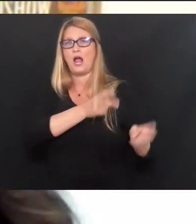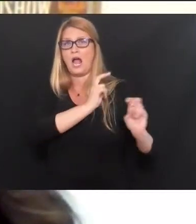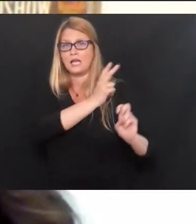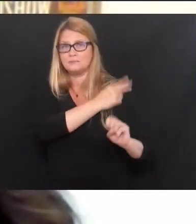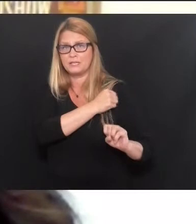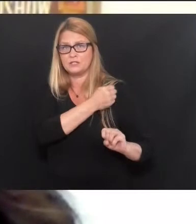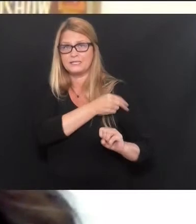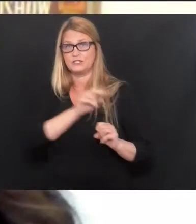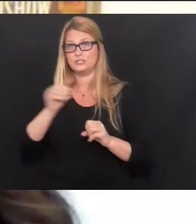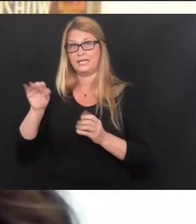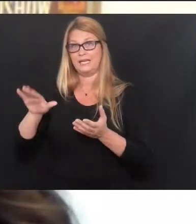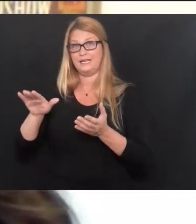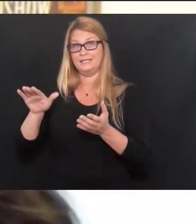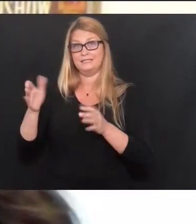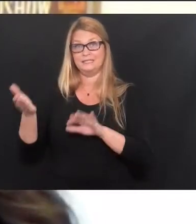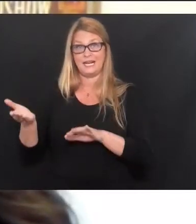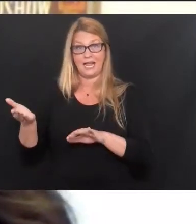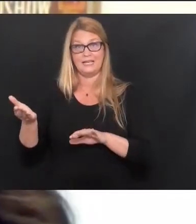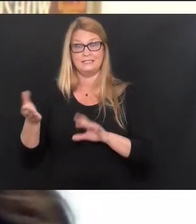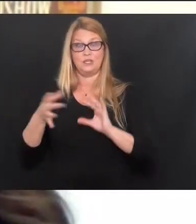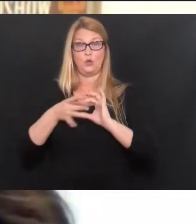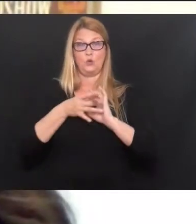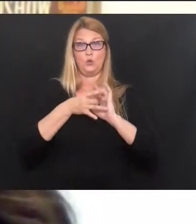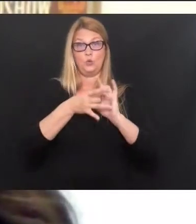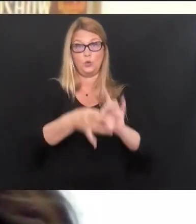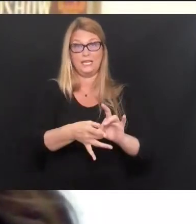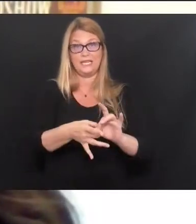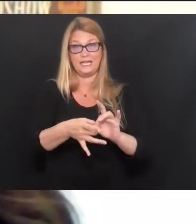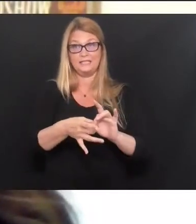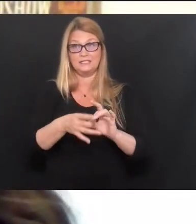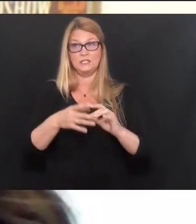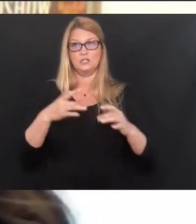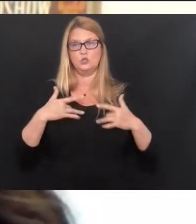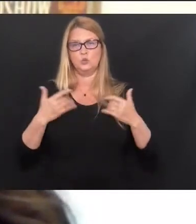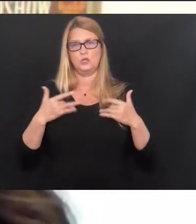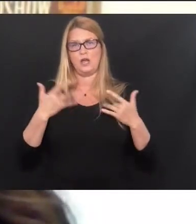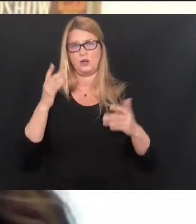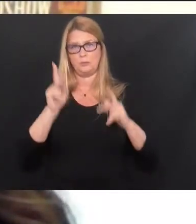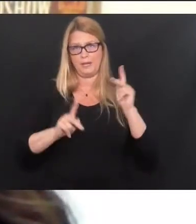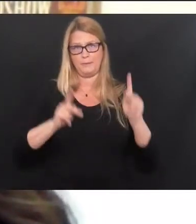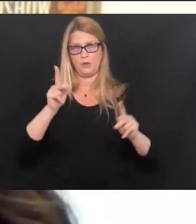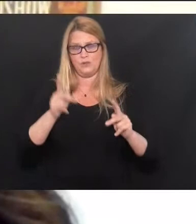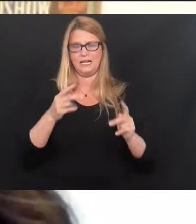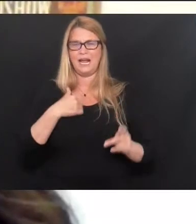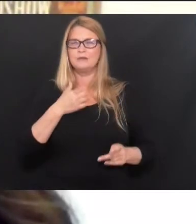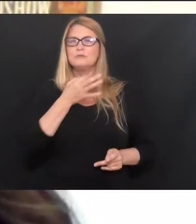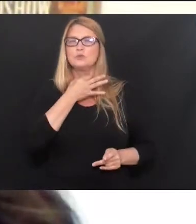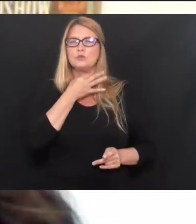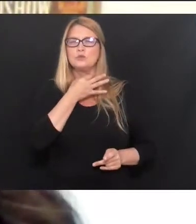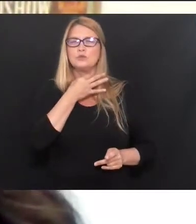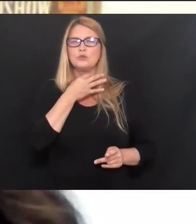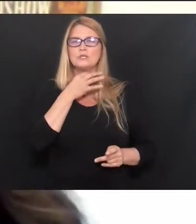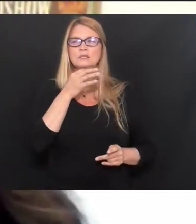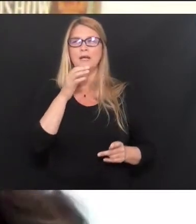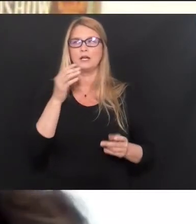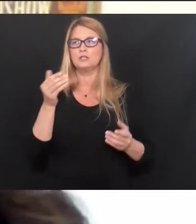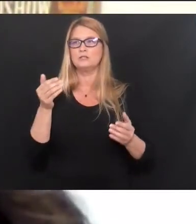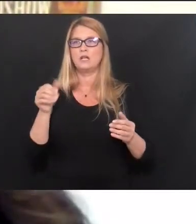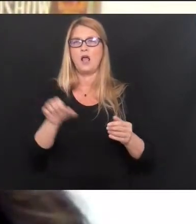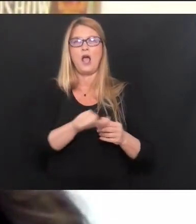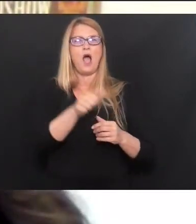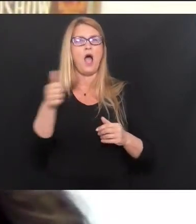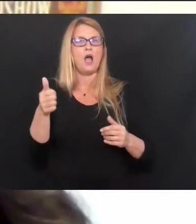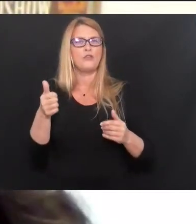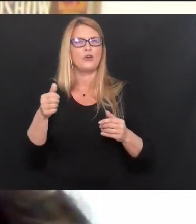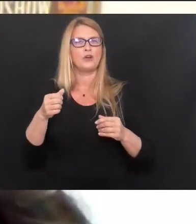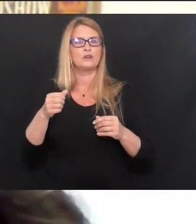deaths as it relates to younger folks? And also, I'm curious about breakthrough cases. So the last I heard